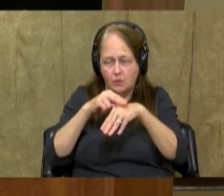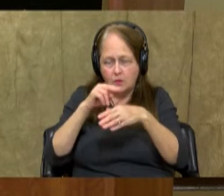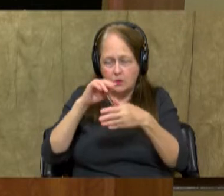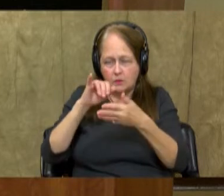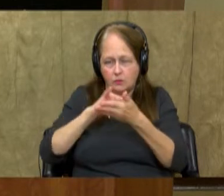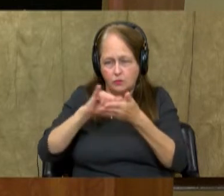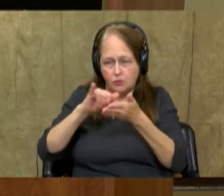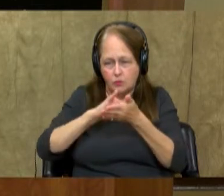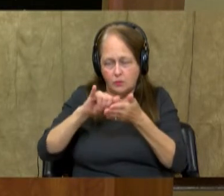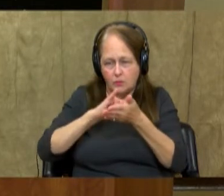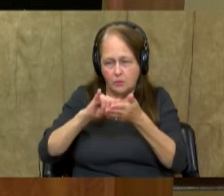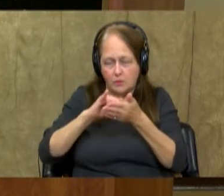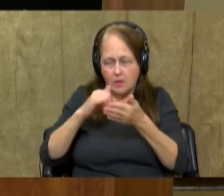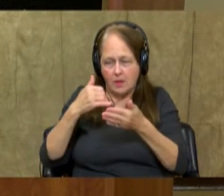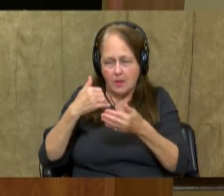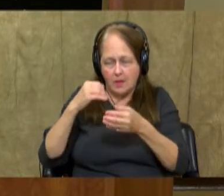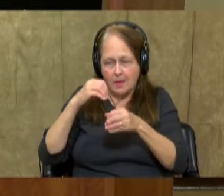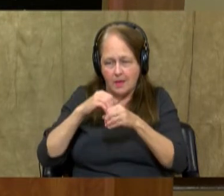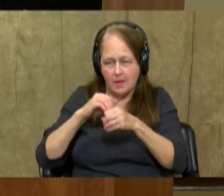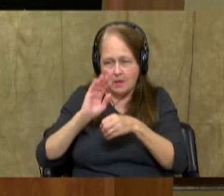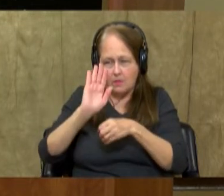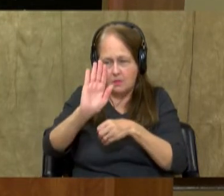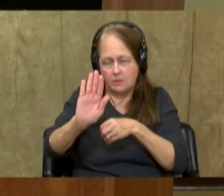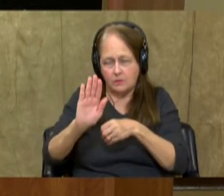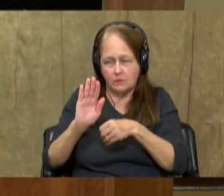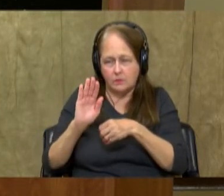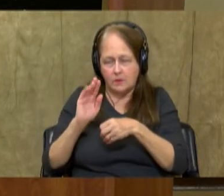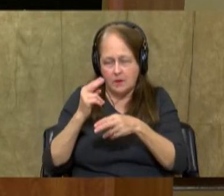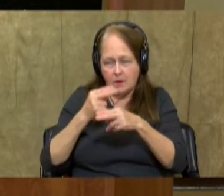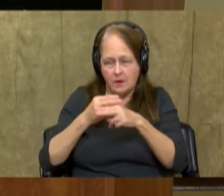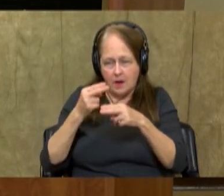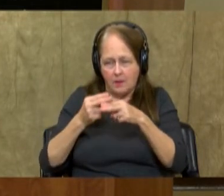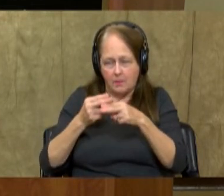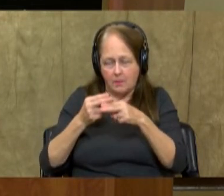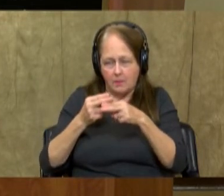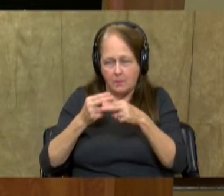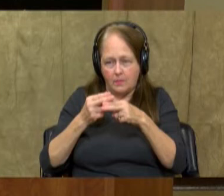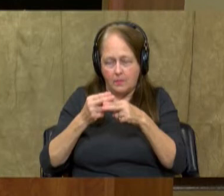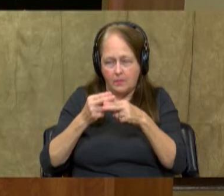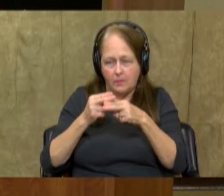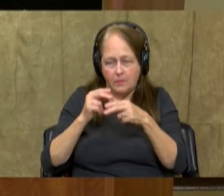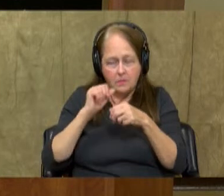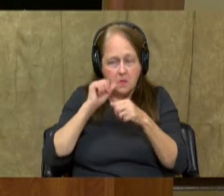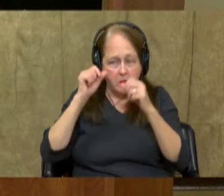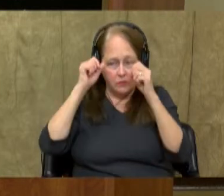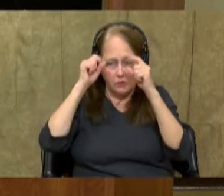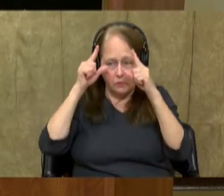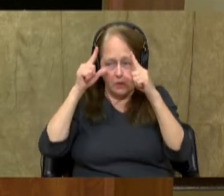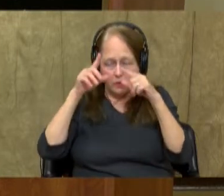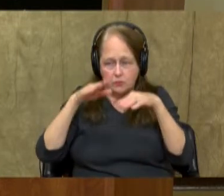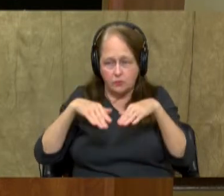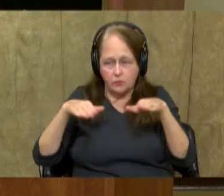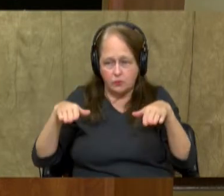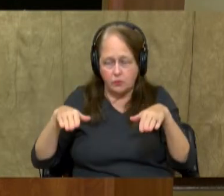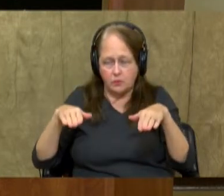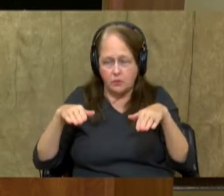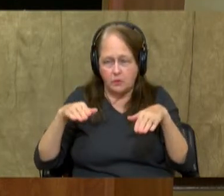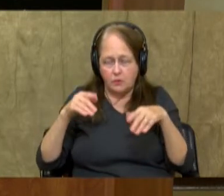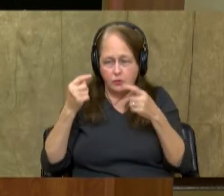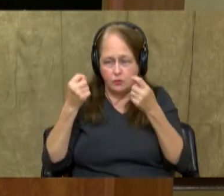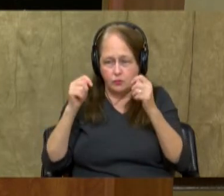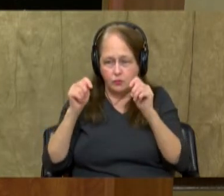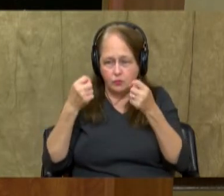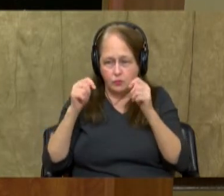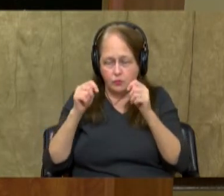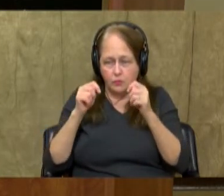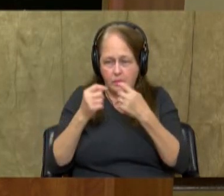has an exhibit hall in his name. Nor is it surprising that a child's stuffed toy,